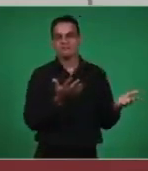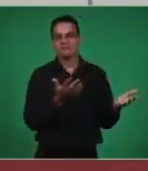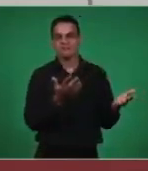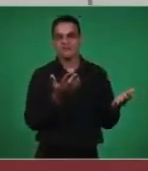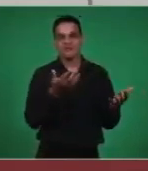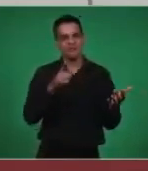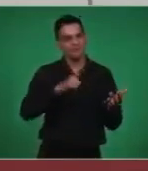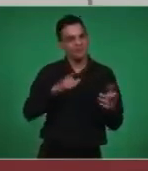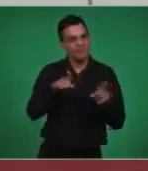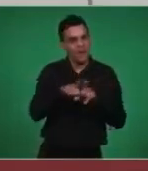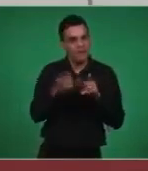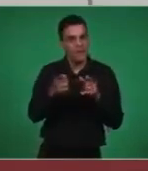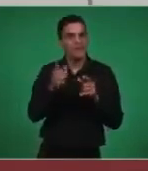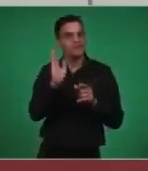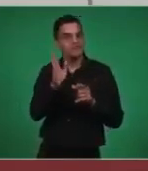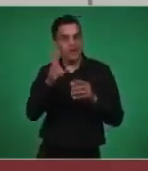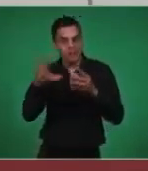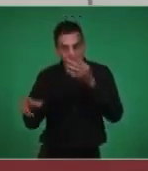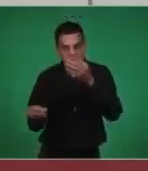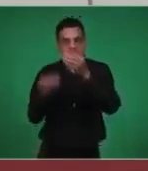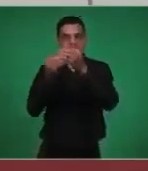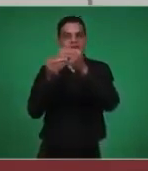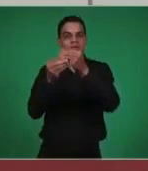even mentioning the